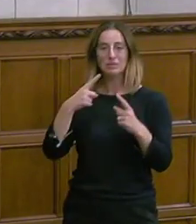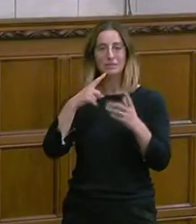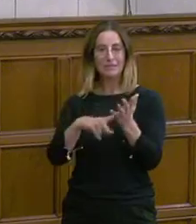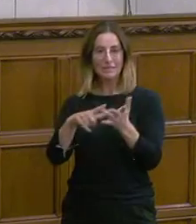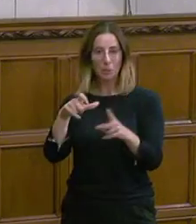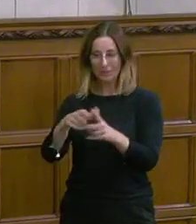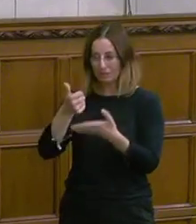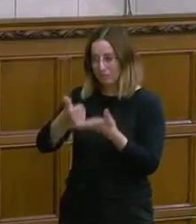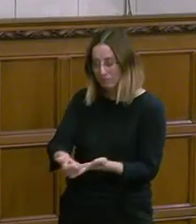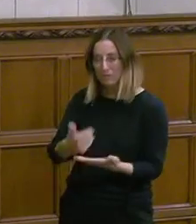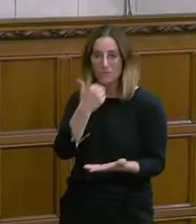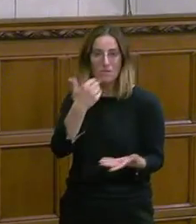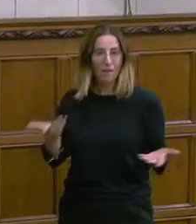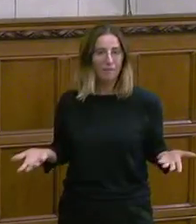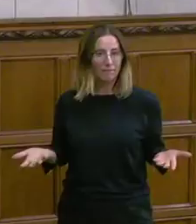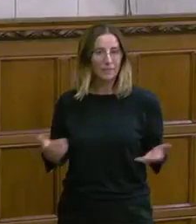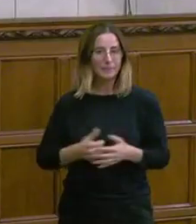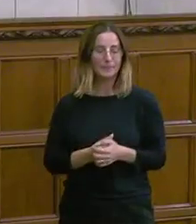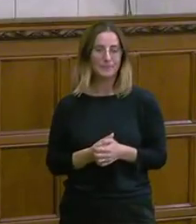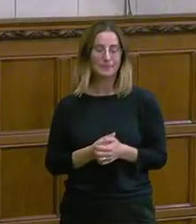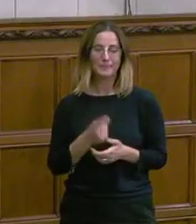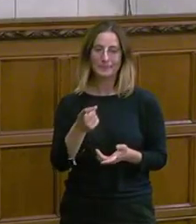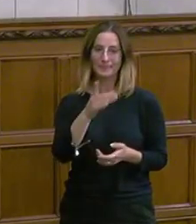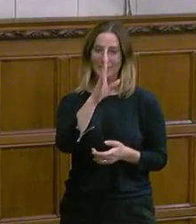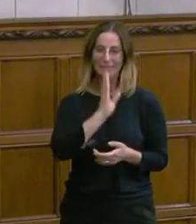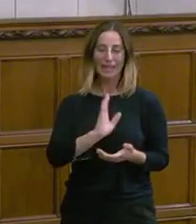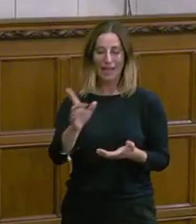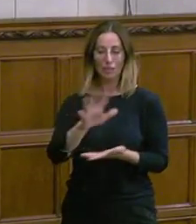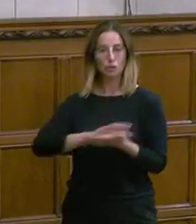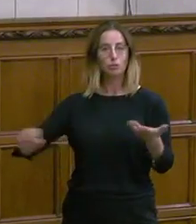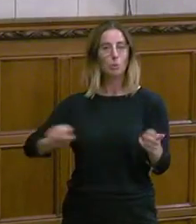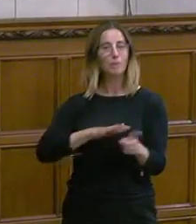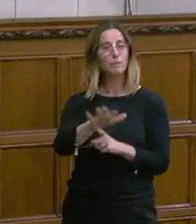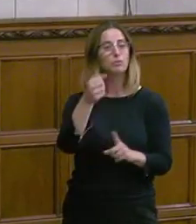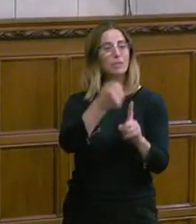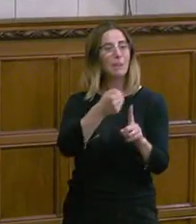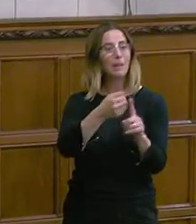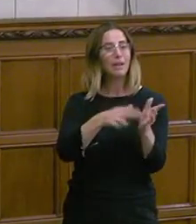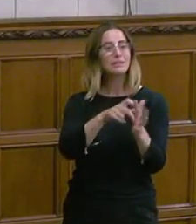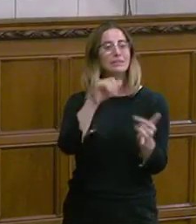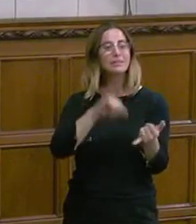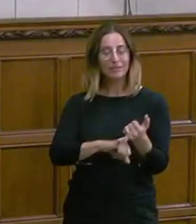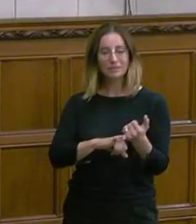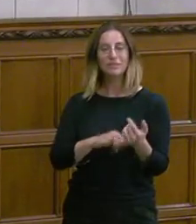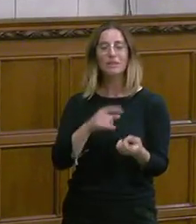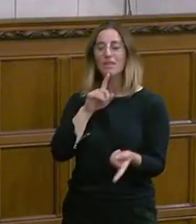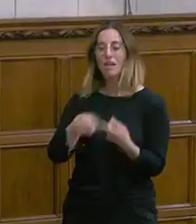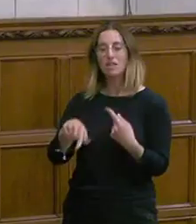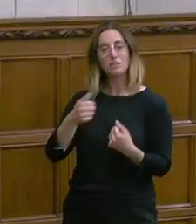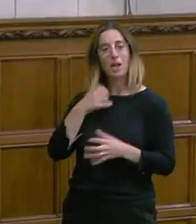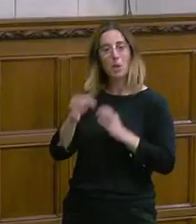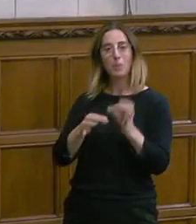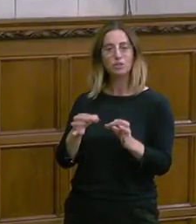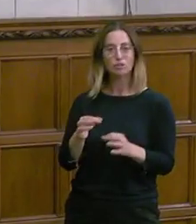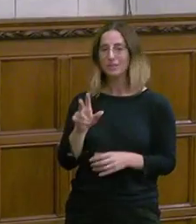pupils? Sadly, according to the Our Stolen Future campaign, the answer to the latter is no. In